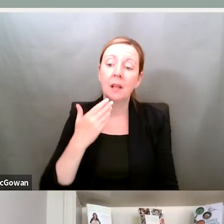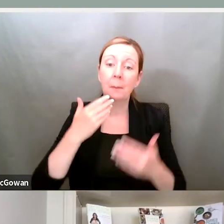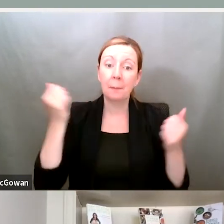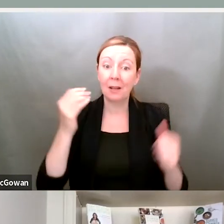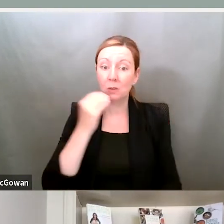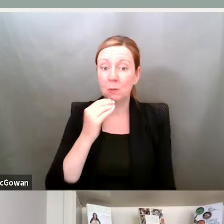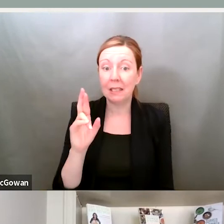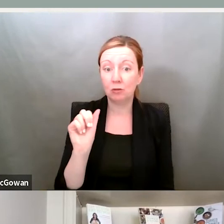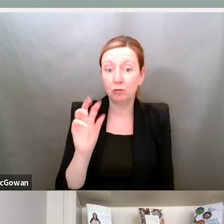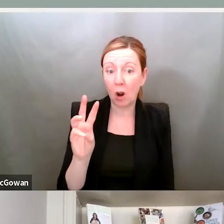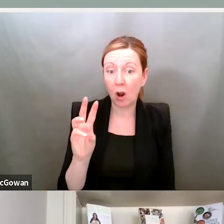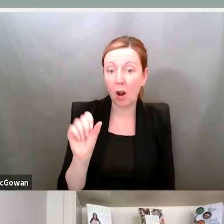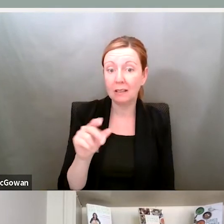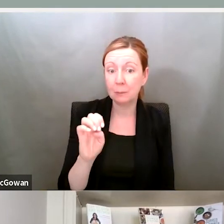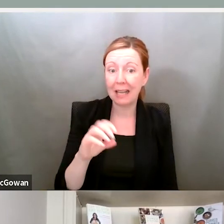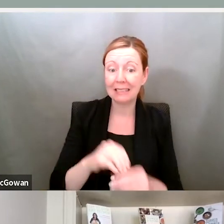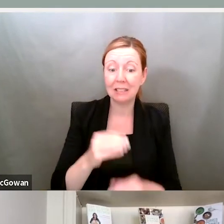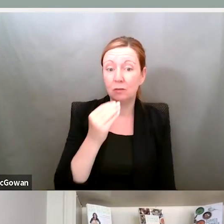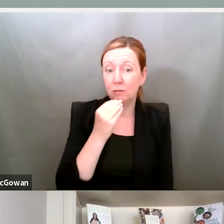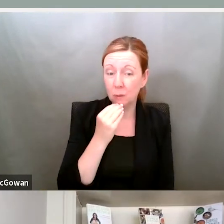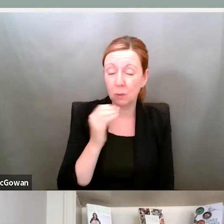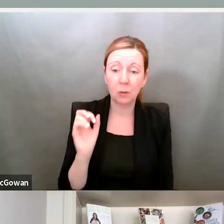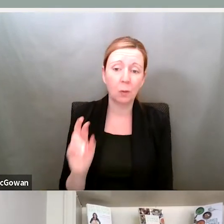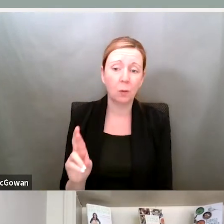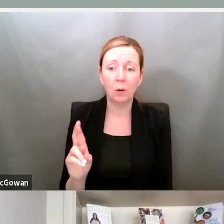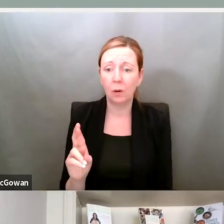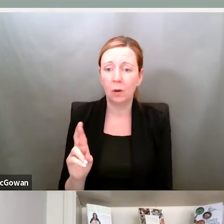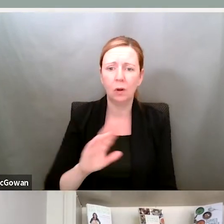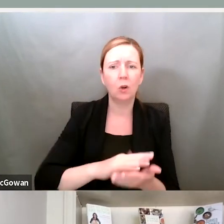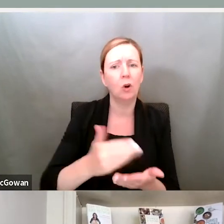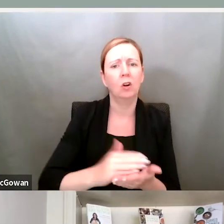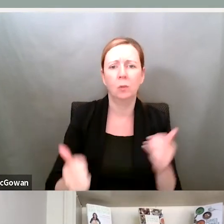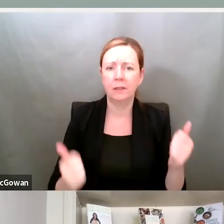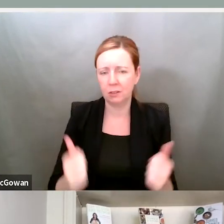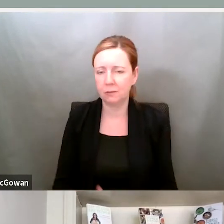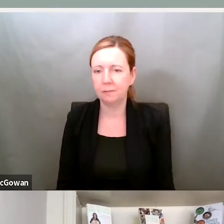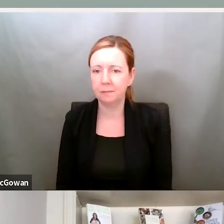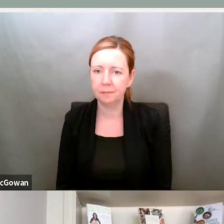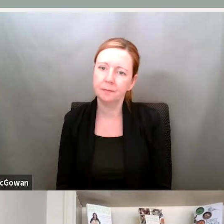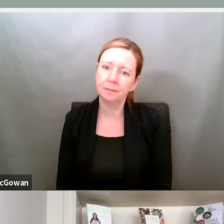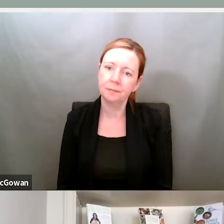eat raw spices in food or cook them?